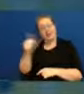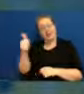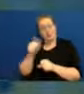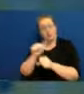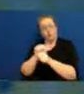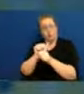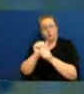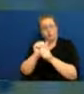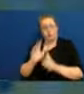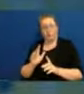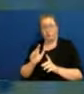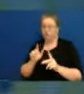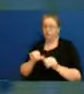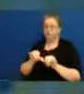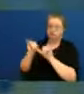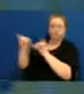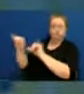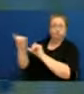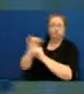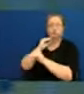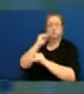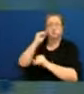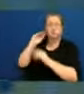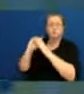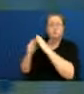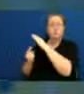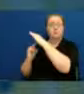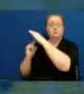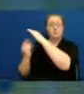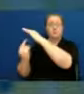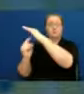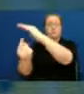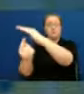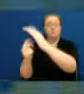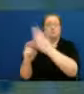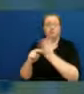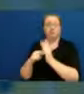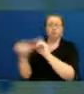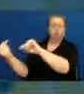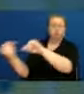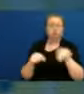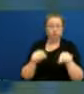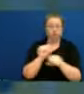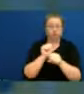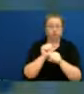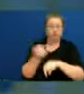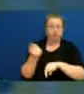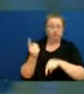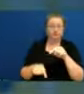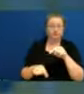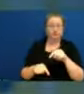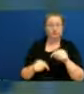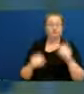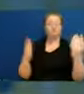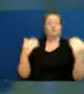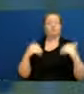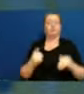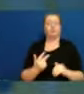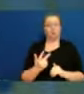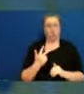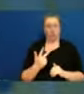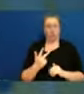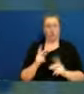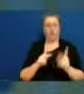were required to self-isolate and unable to go to work. 3 people were admitted to hospital.